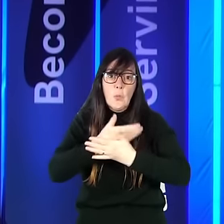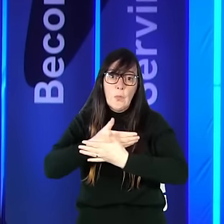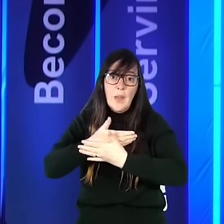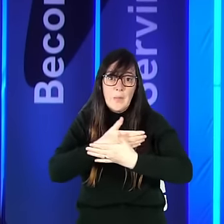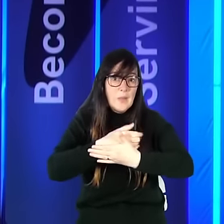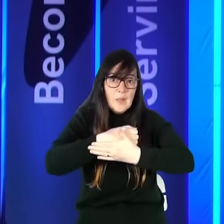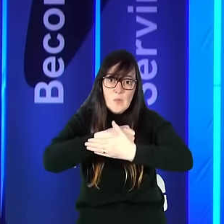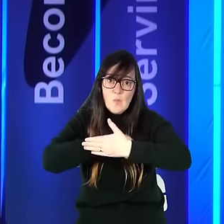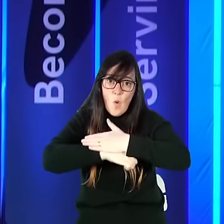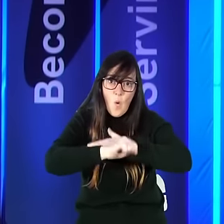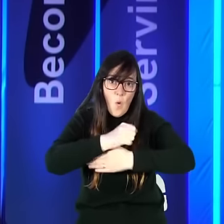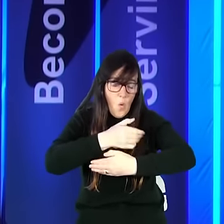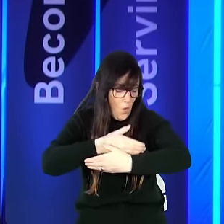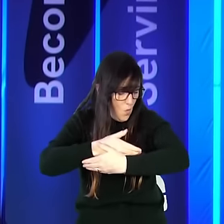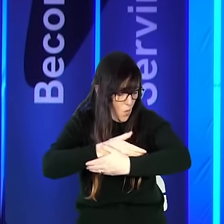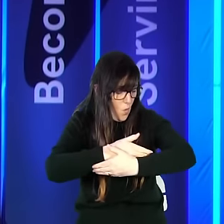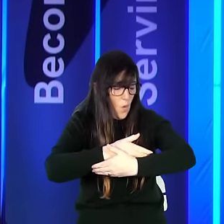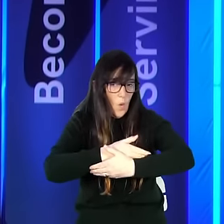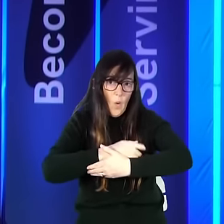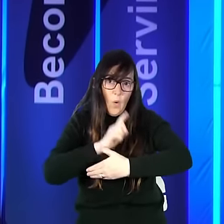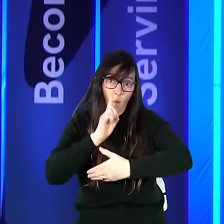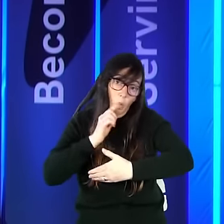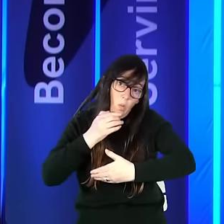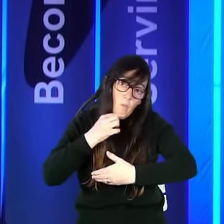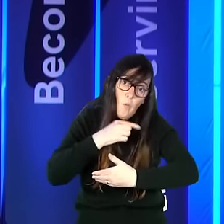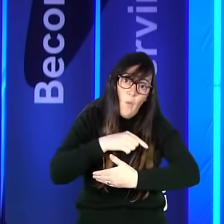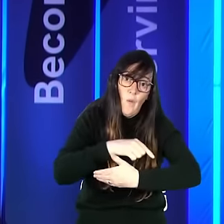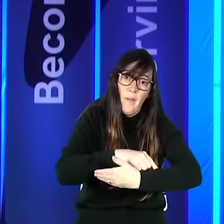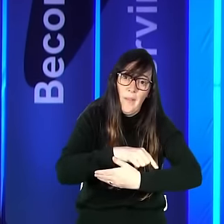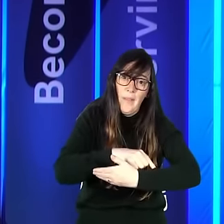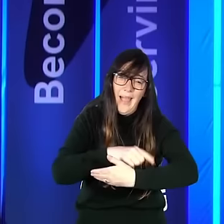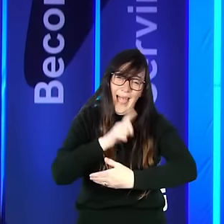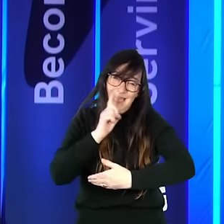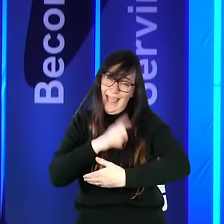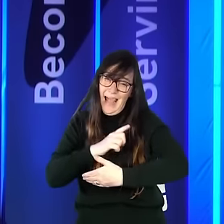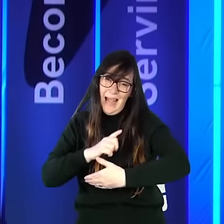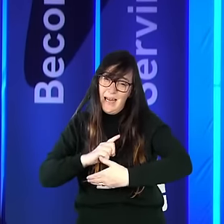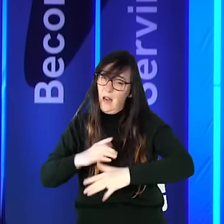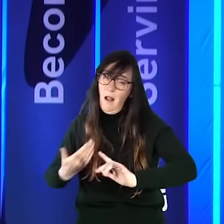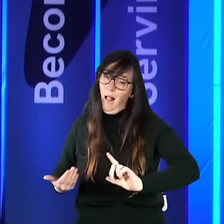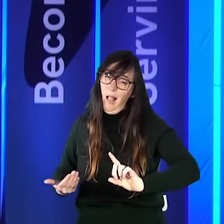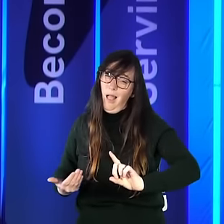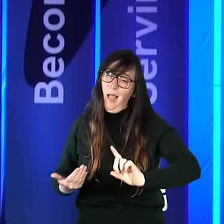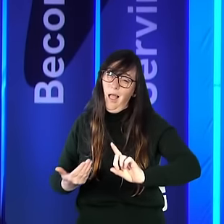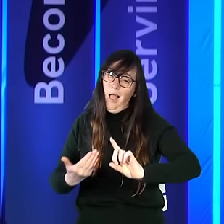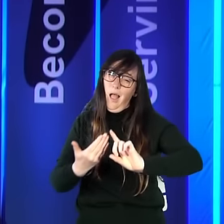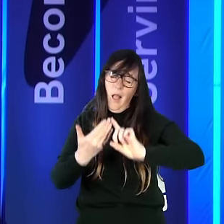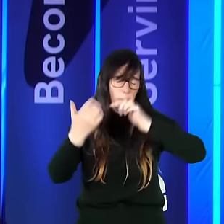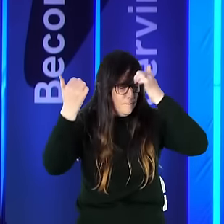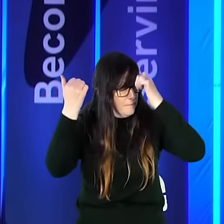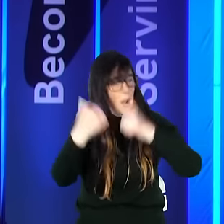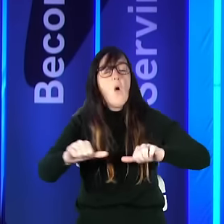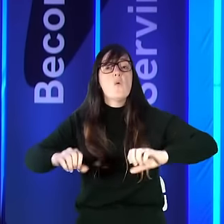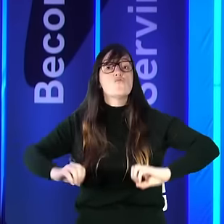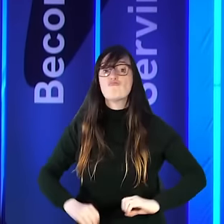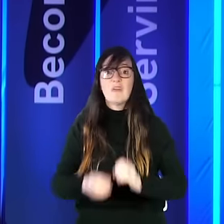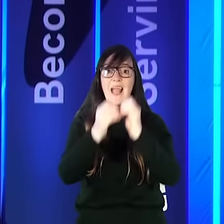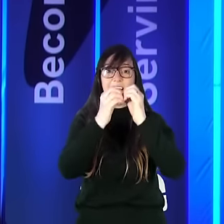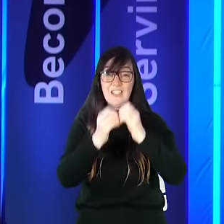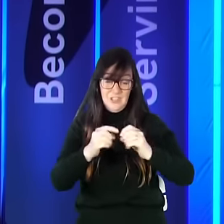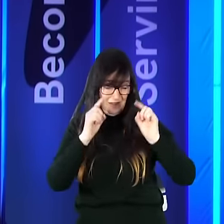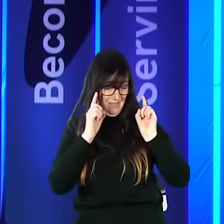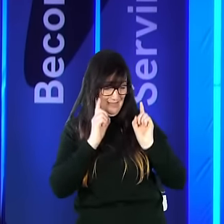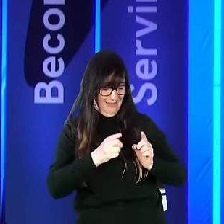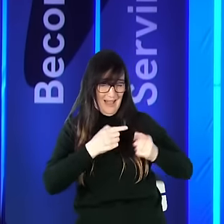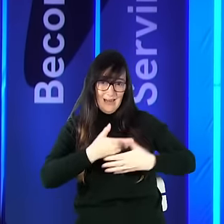For a tiny baby girl or boy is the apex of God's creation. That child